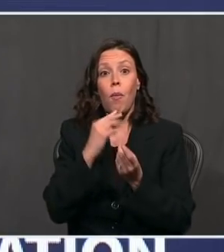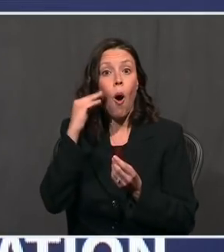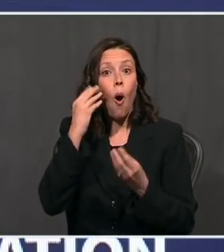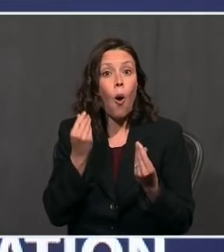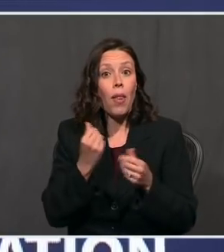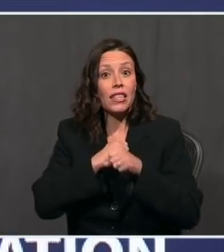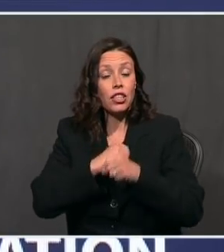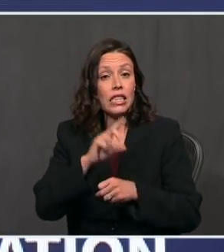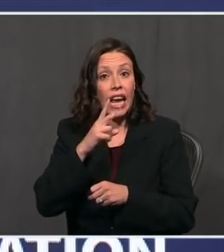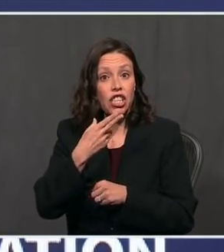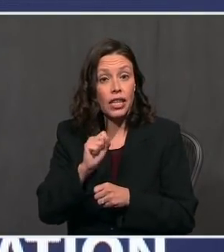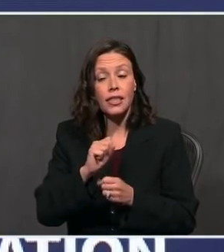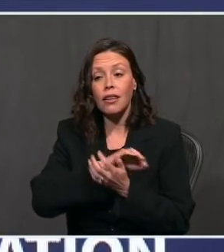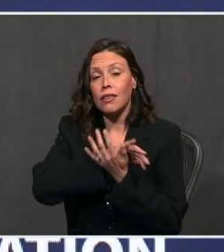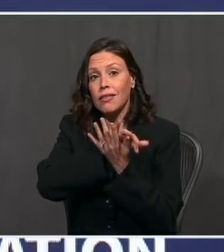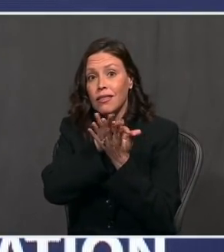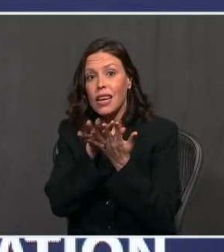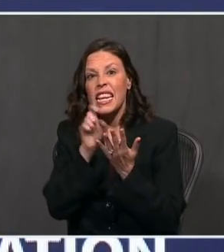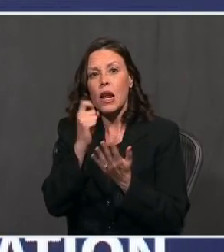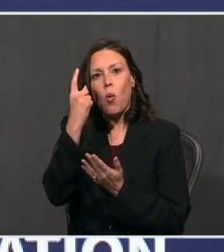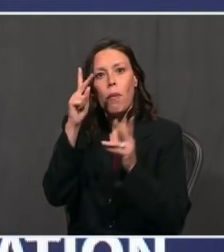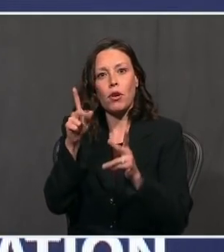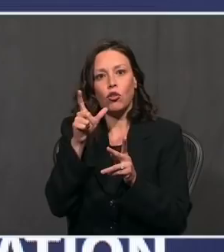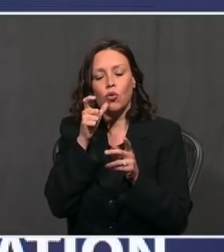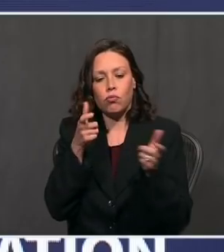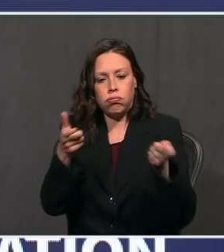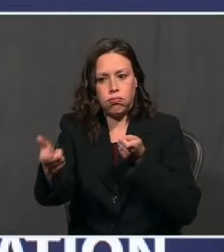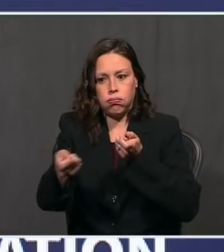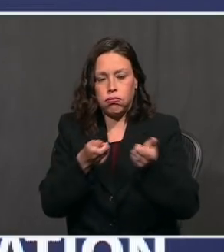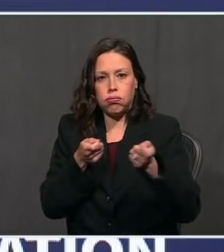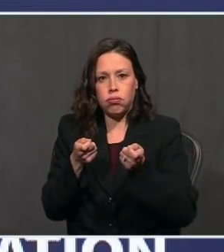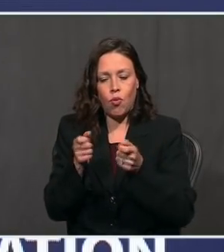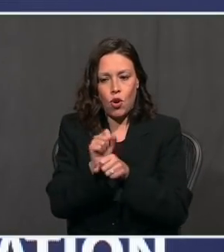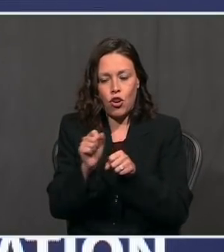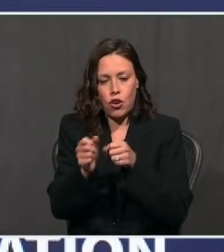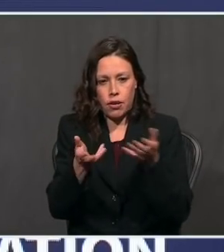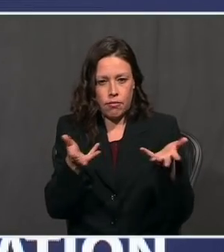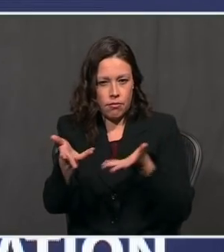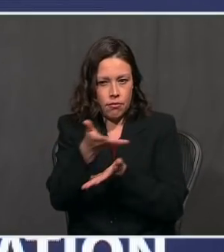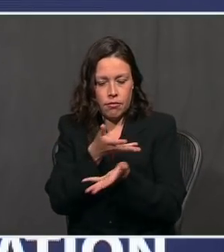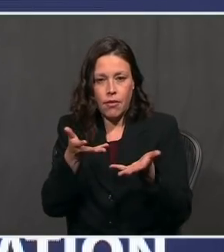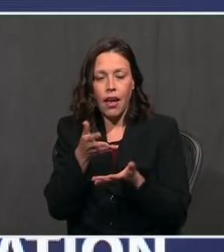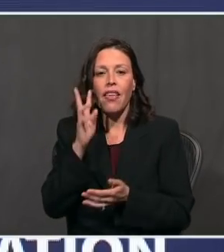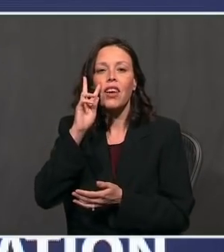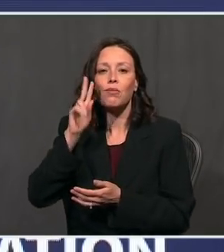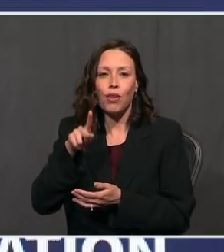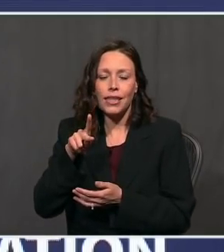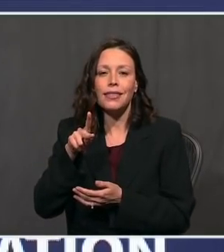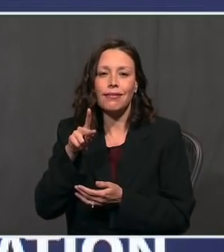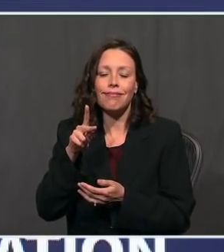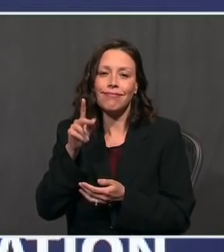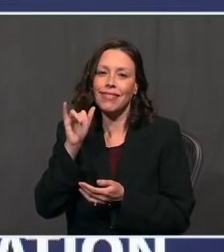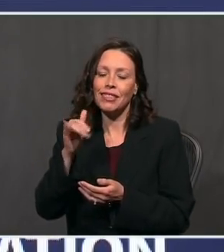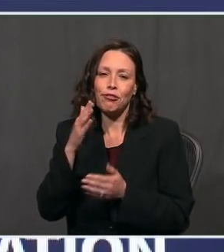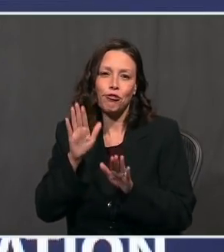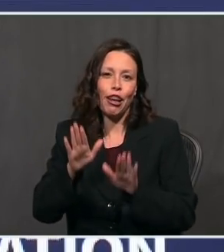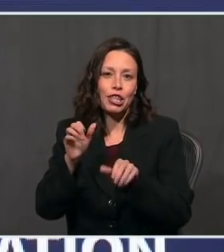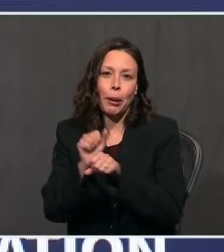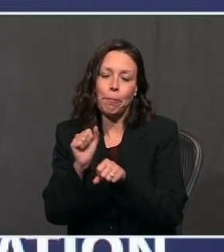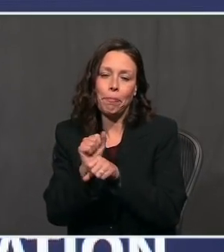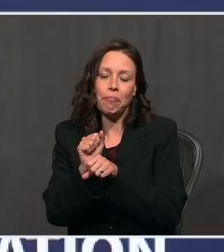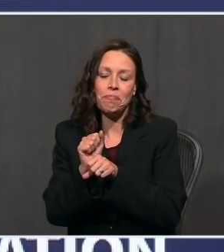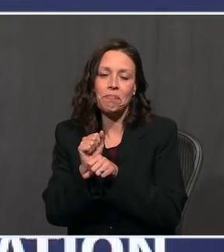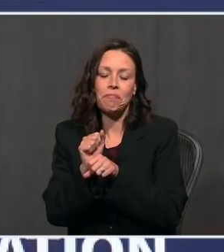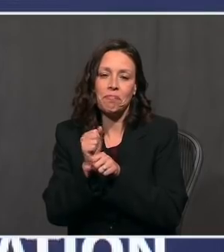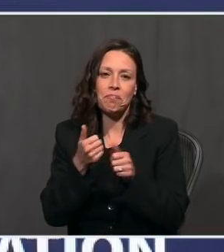needed someone who could bring all those folks together and get them to collaborate, get them aligned, and the Vice President was great at that.